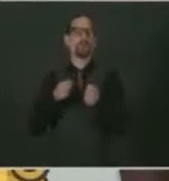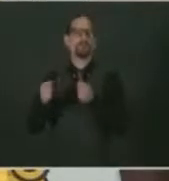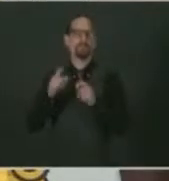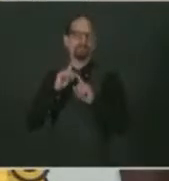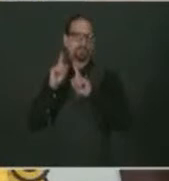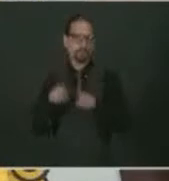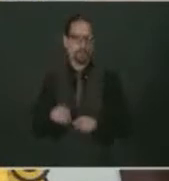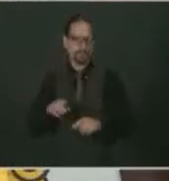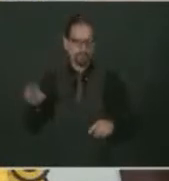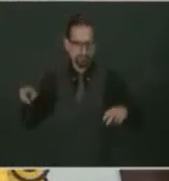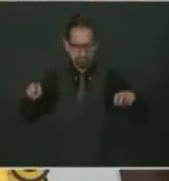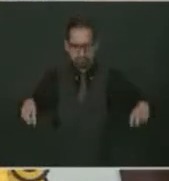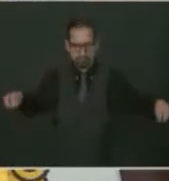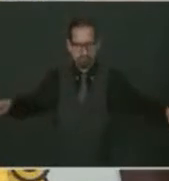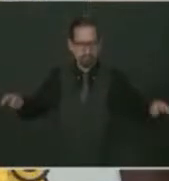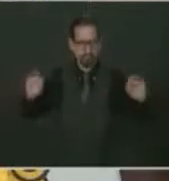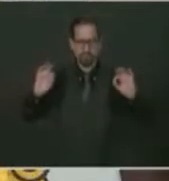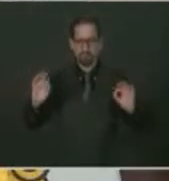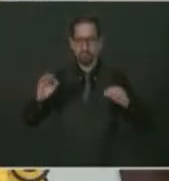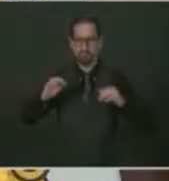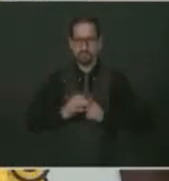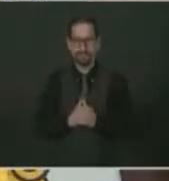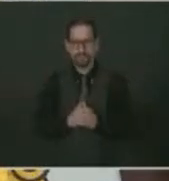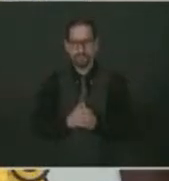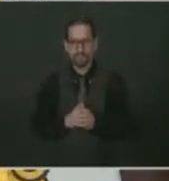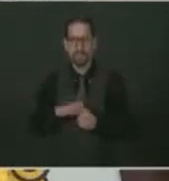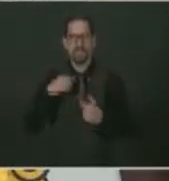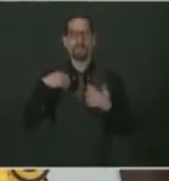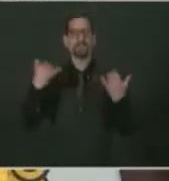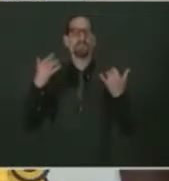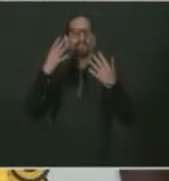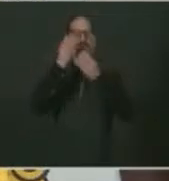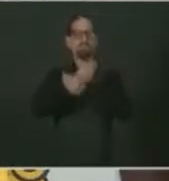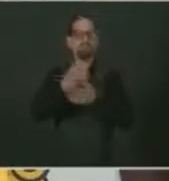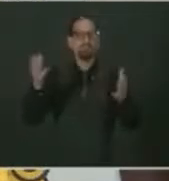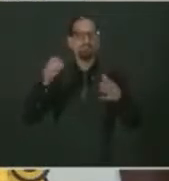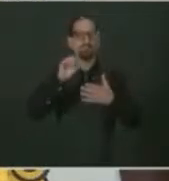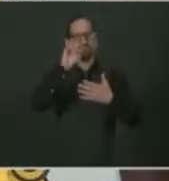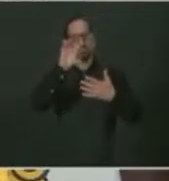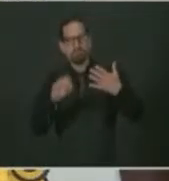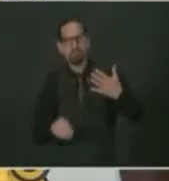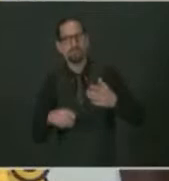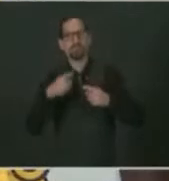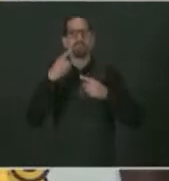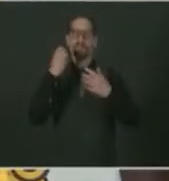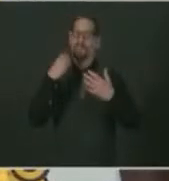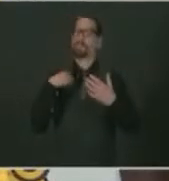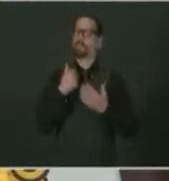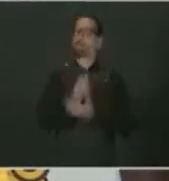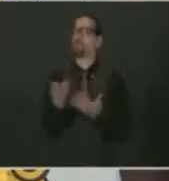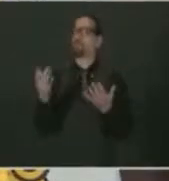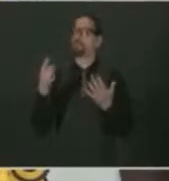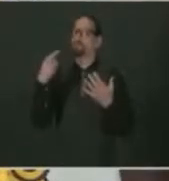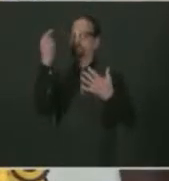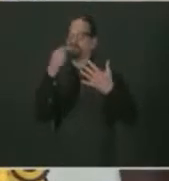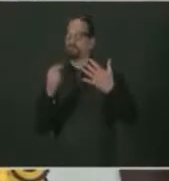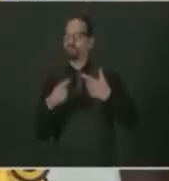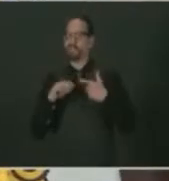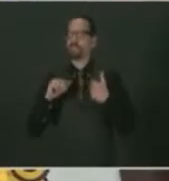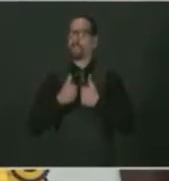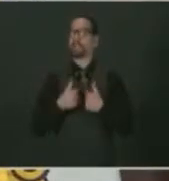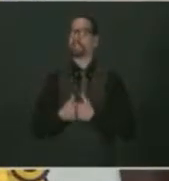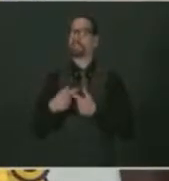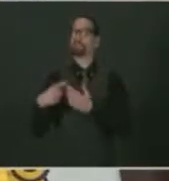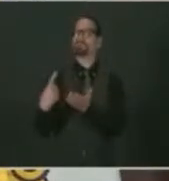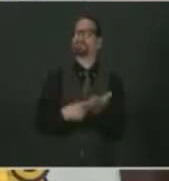share and continued challenges this year. So I'd like to start by giving an update on the